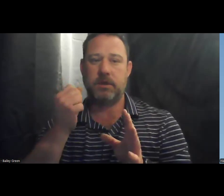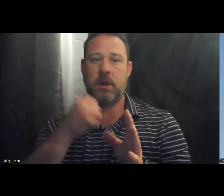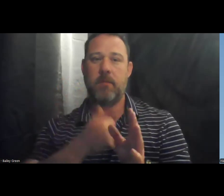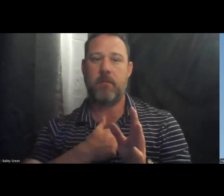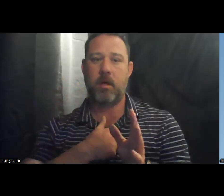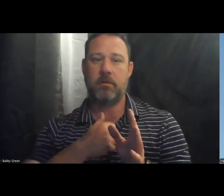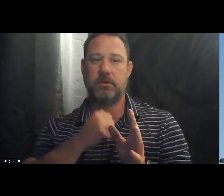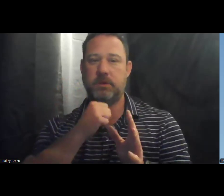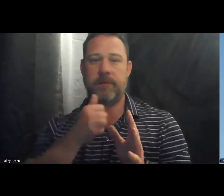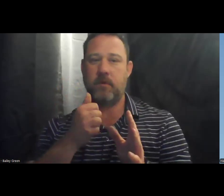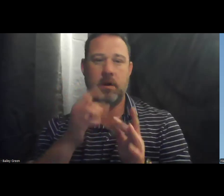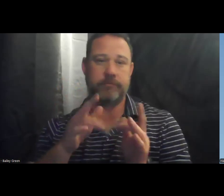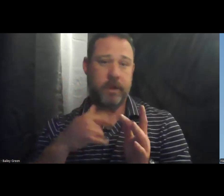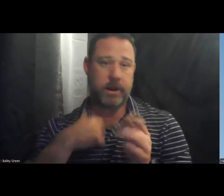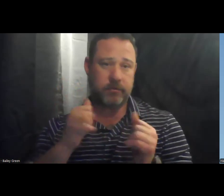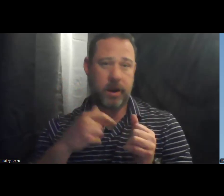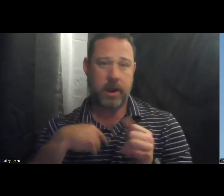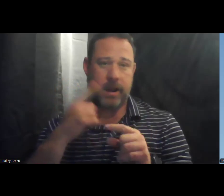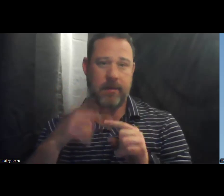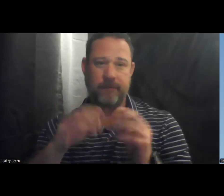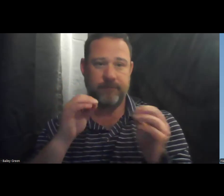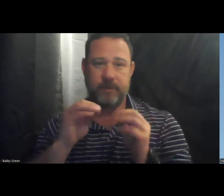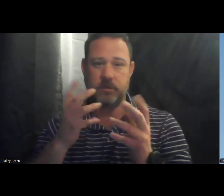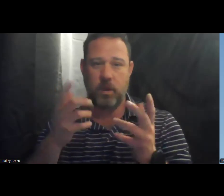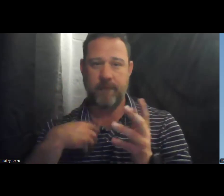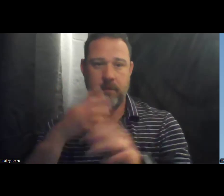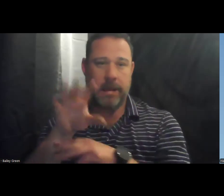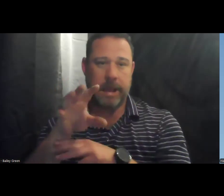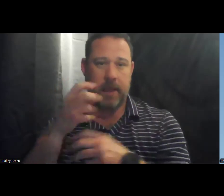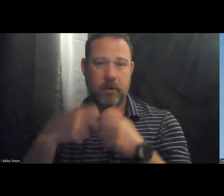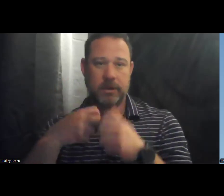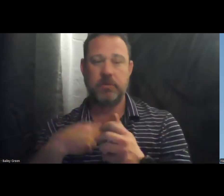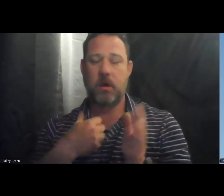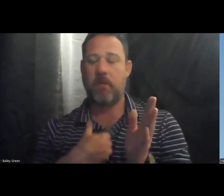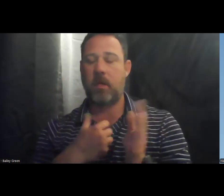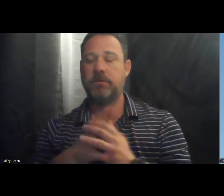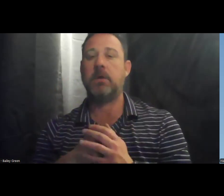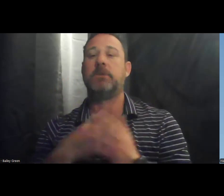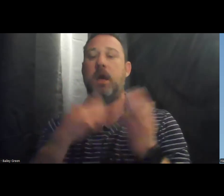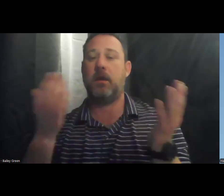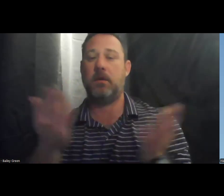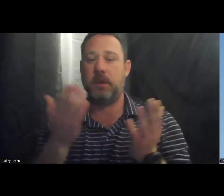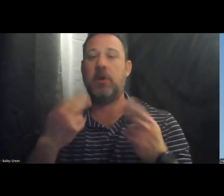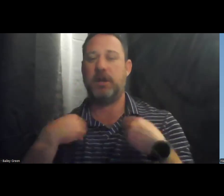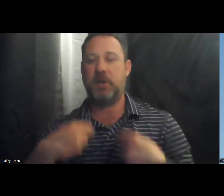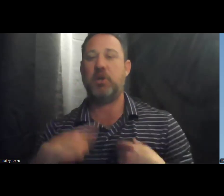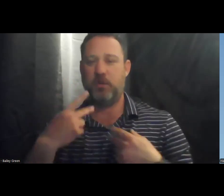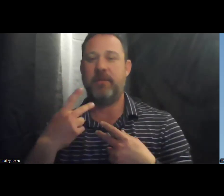for lack of trying, but I cannot fix whatever the camera issue is. So I apologize. I am here in human